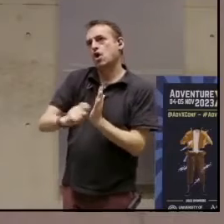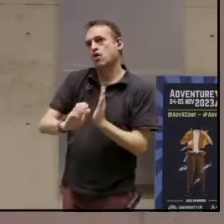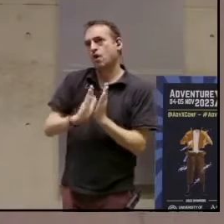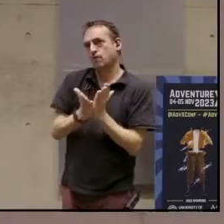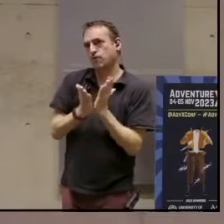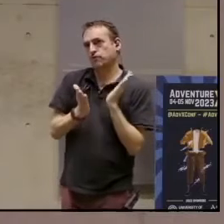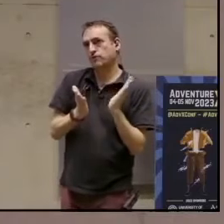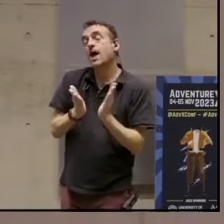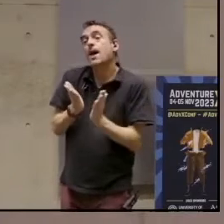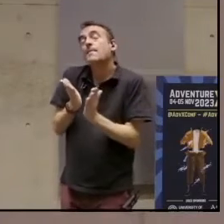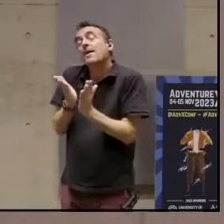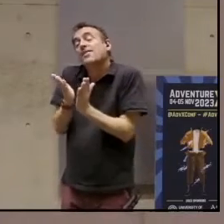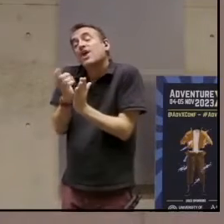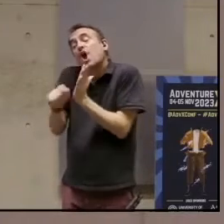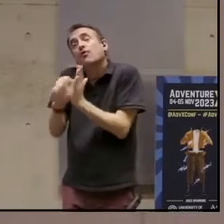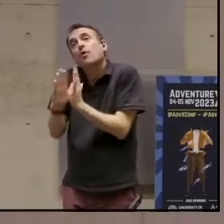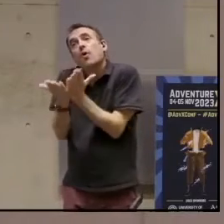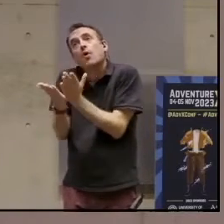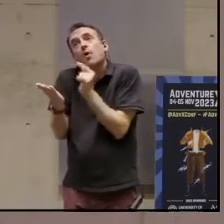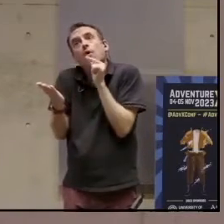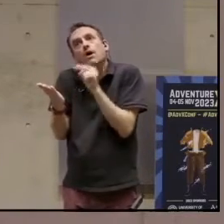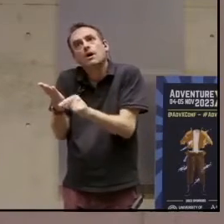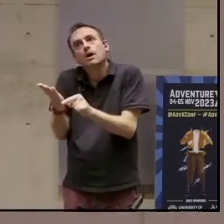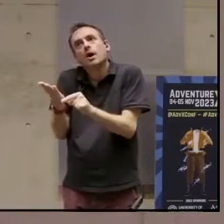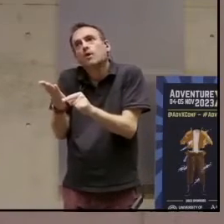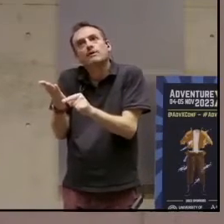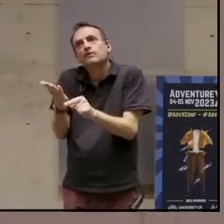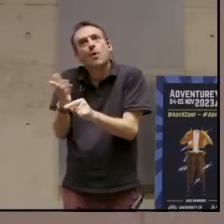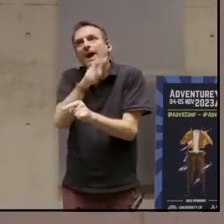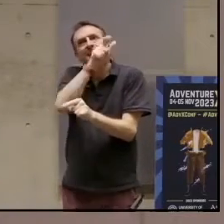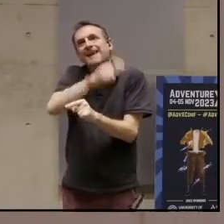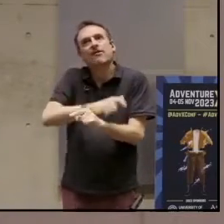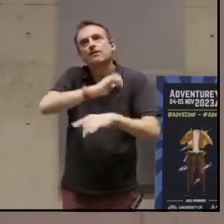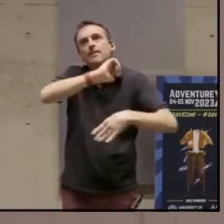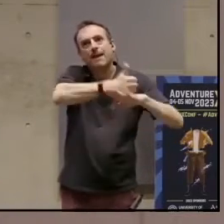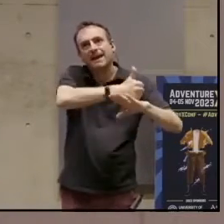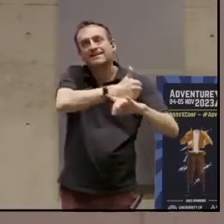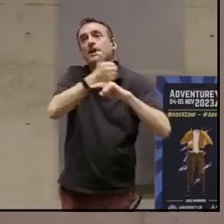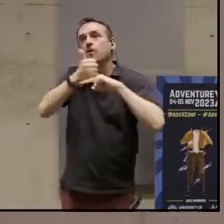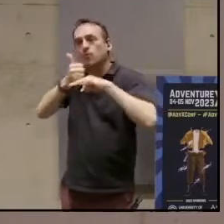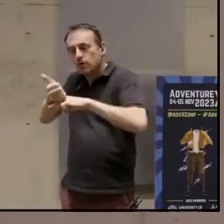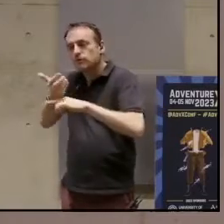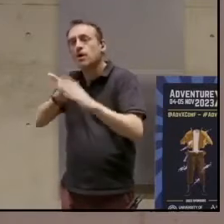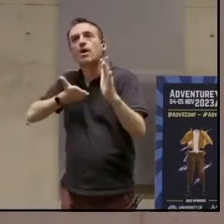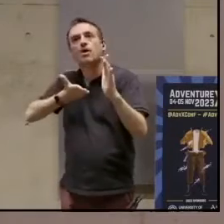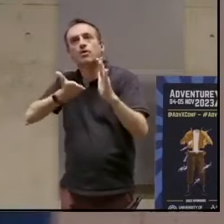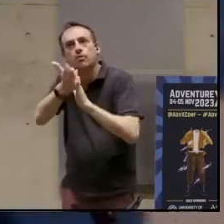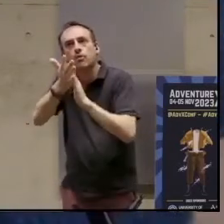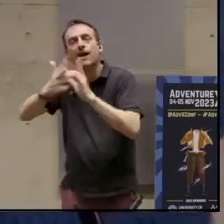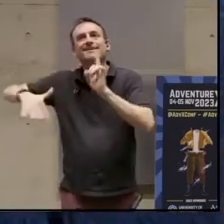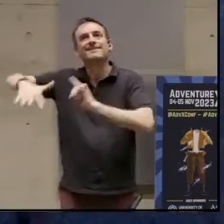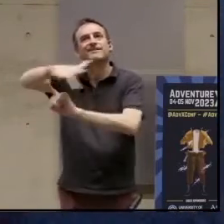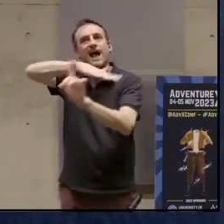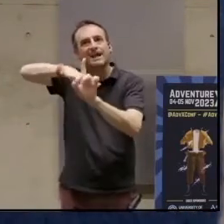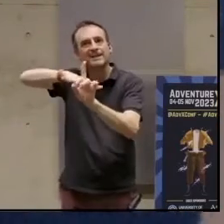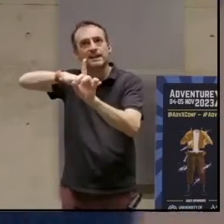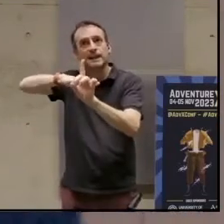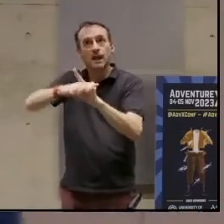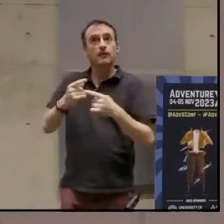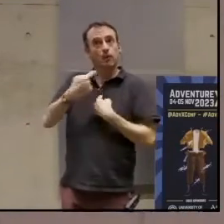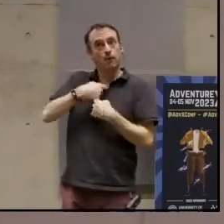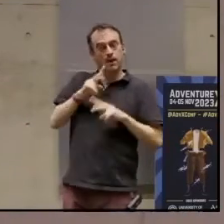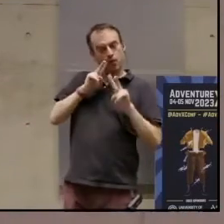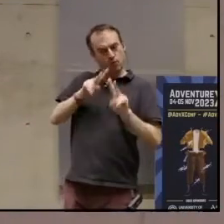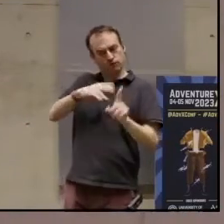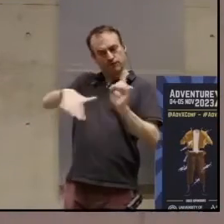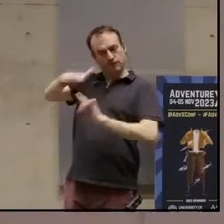in examining a society. Those characters lived in a society. We lived with them inside the society, and we